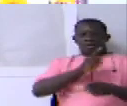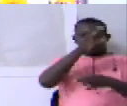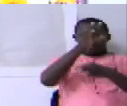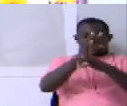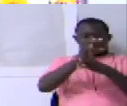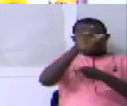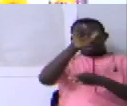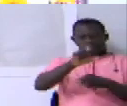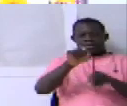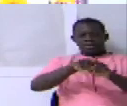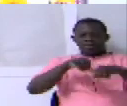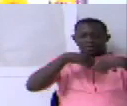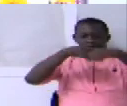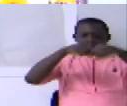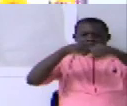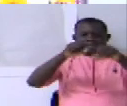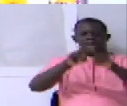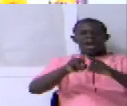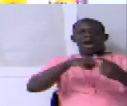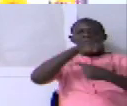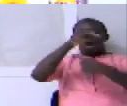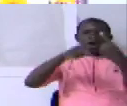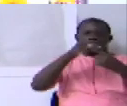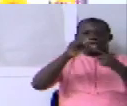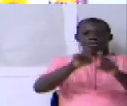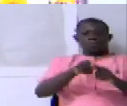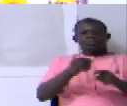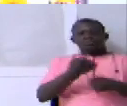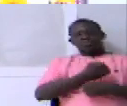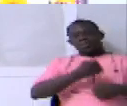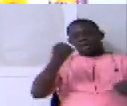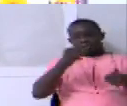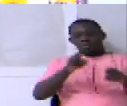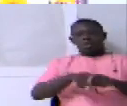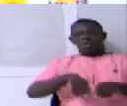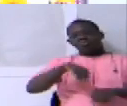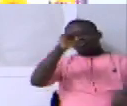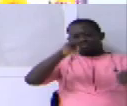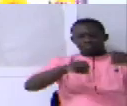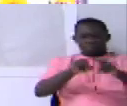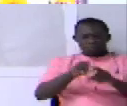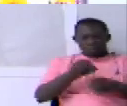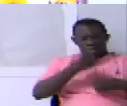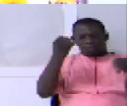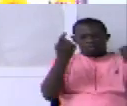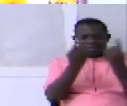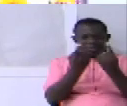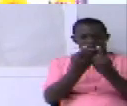courses ranging from armed drills, weapons,